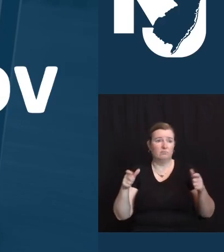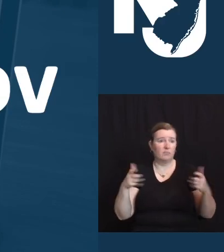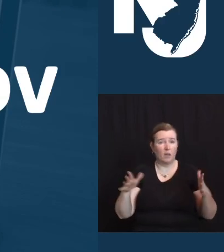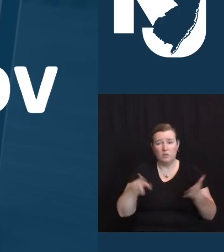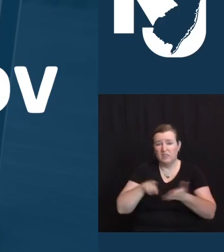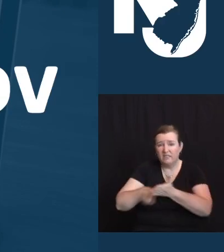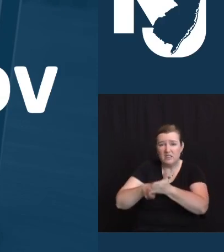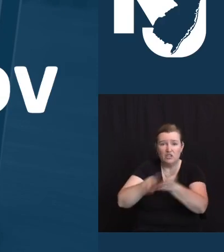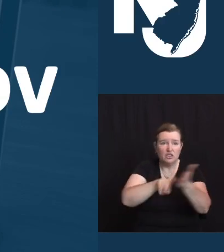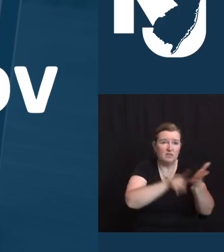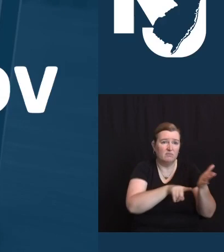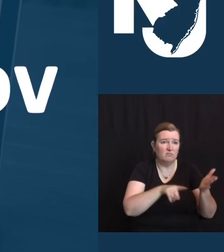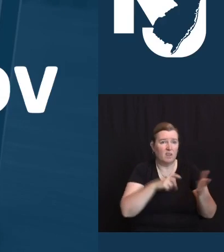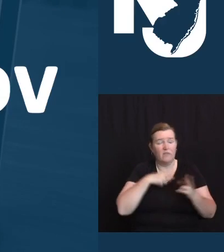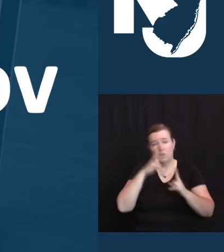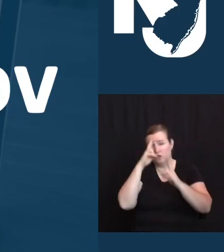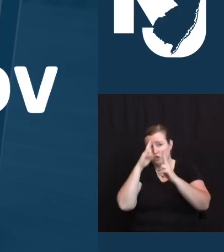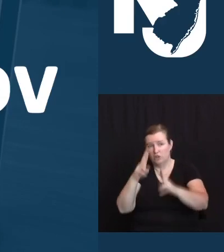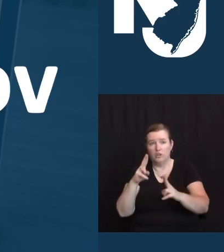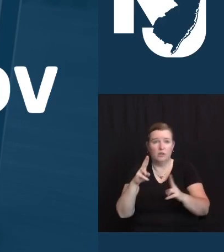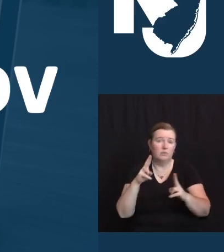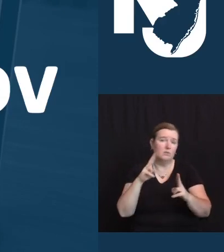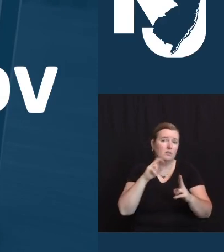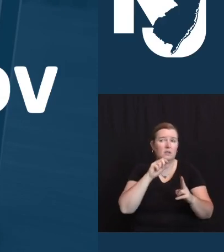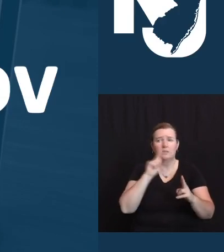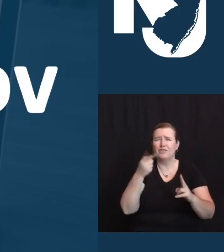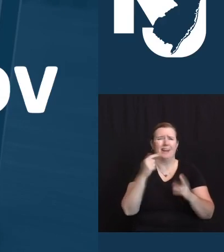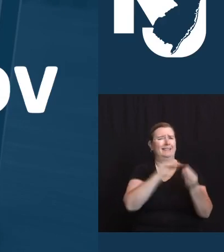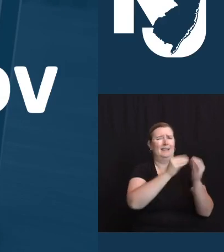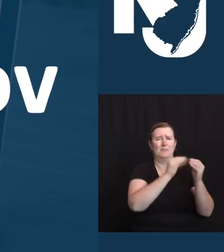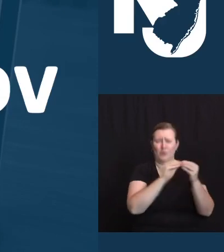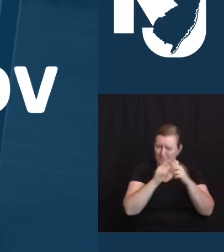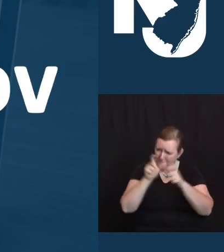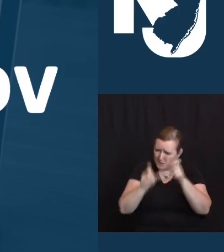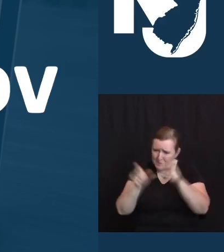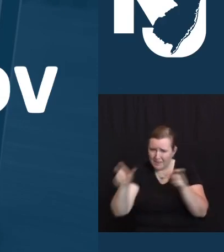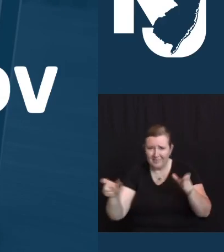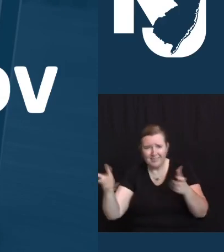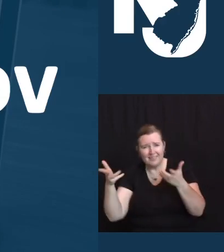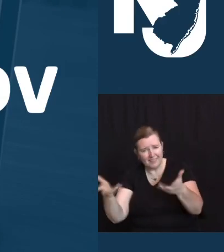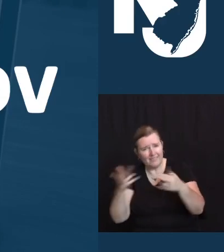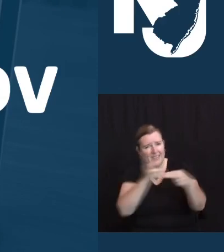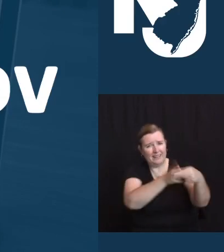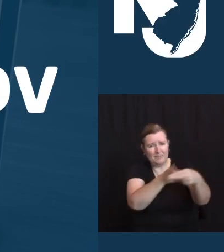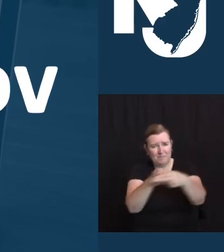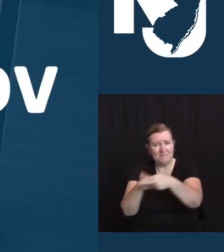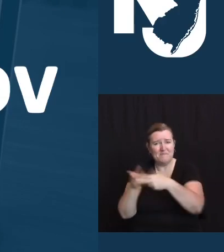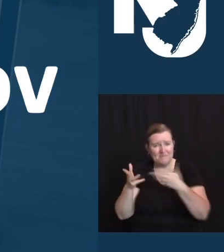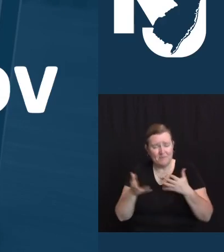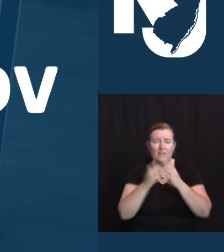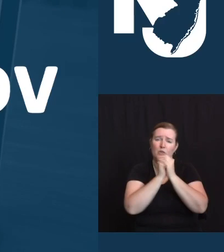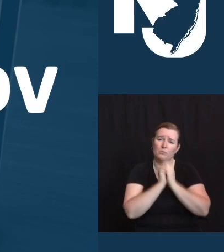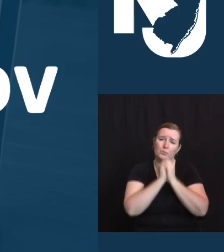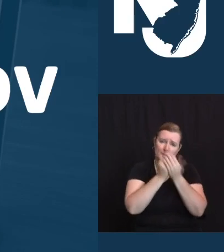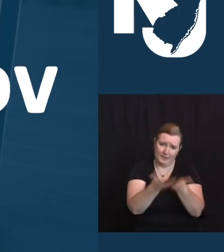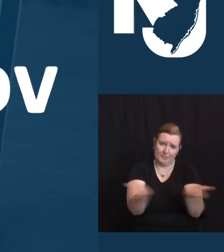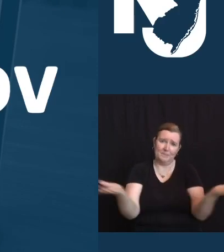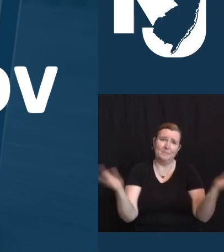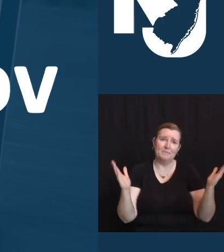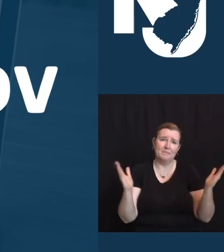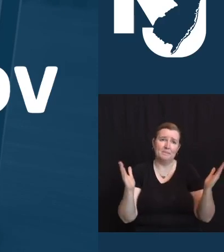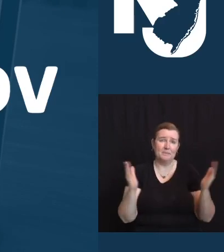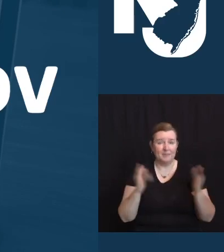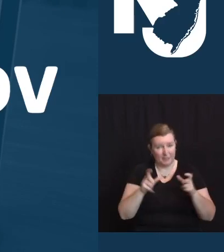None should ever just be considered a number. Even as we have seen the numbers of deaths head into the low single digits each day,